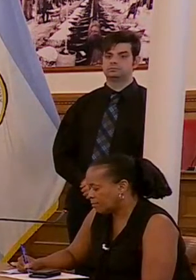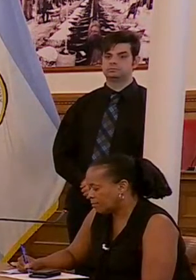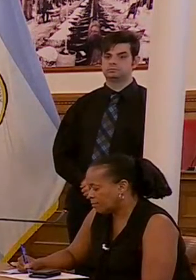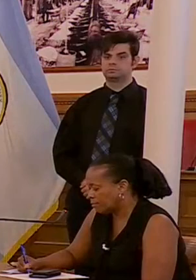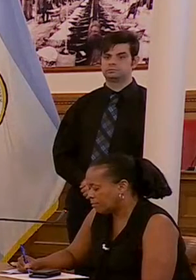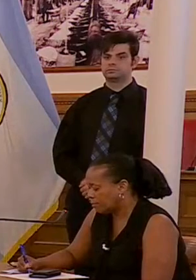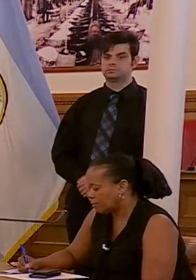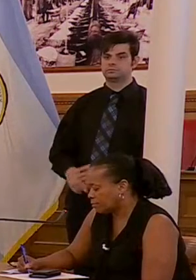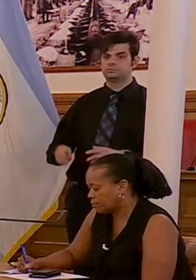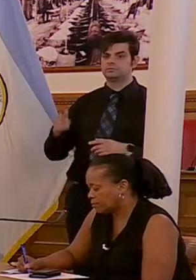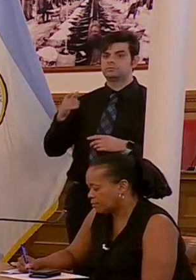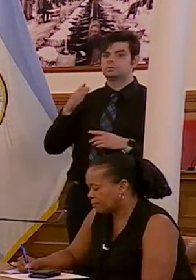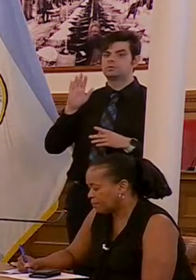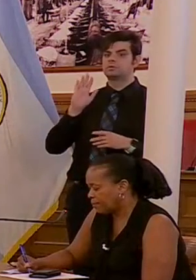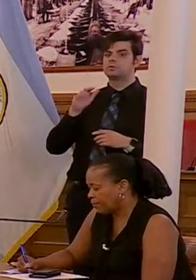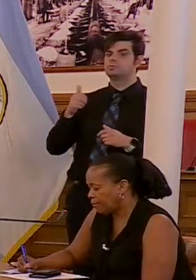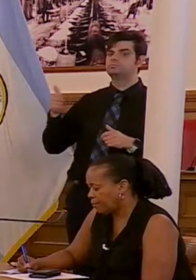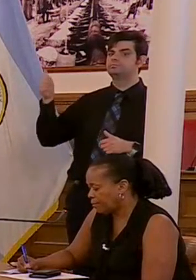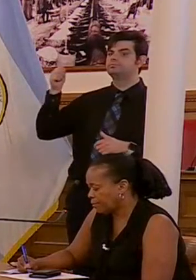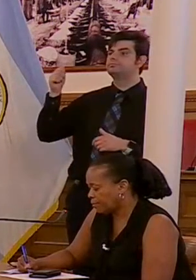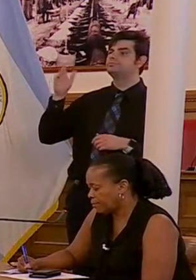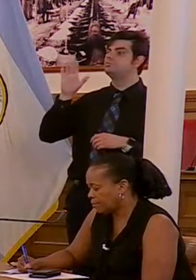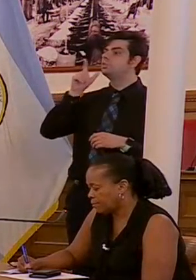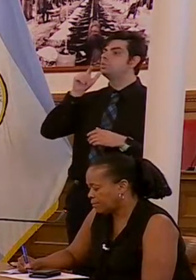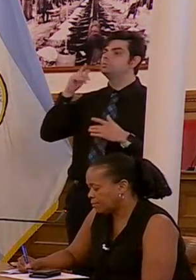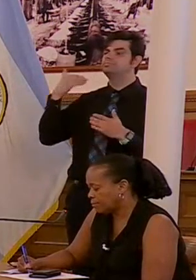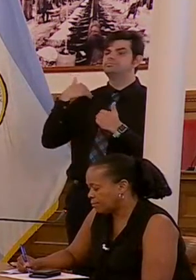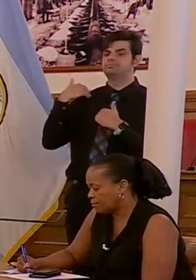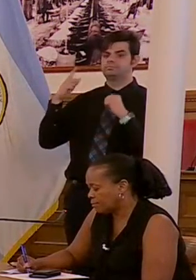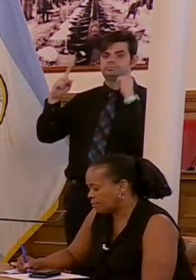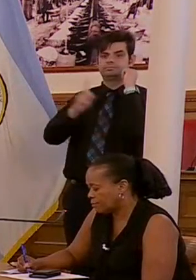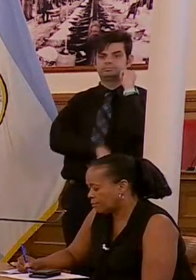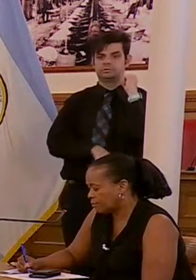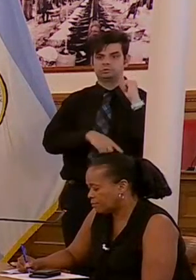That proposed process allows for officers